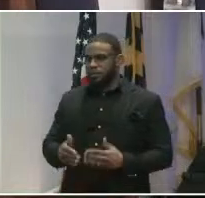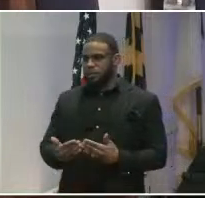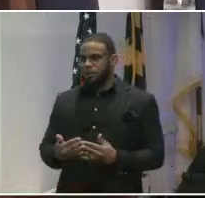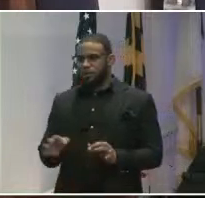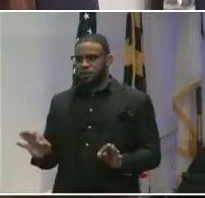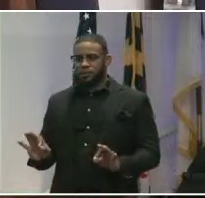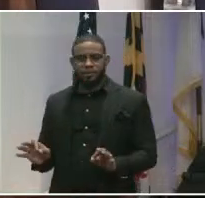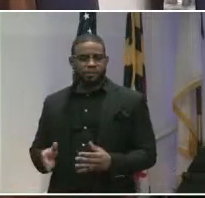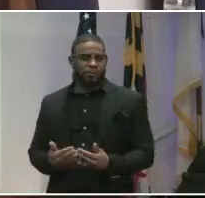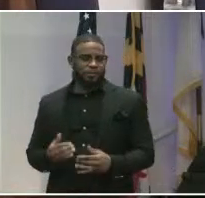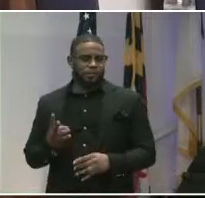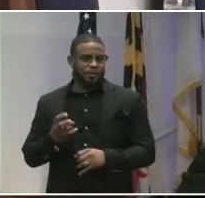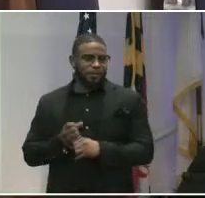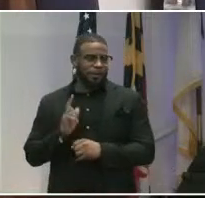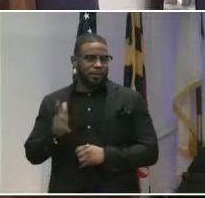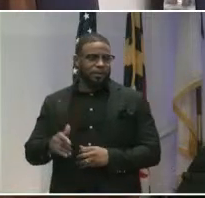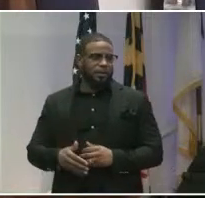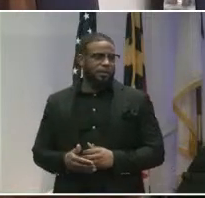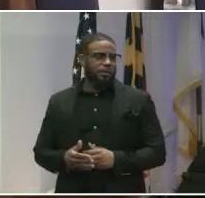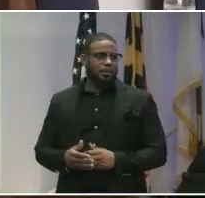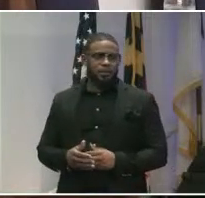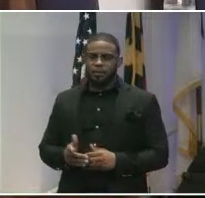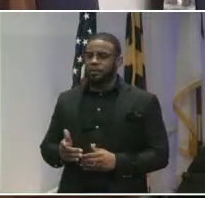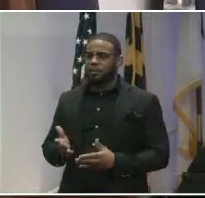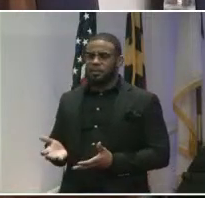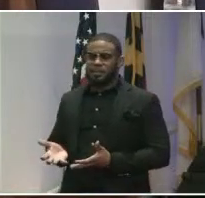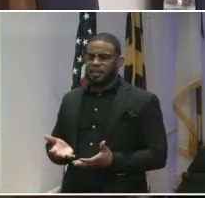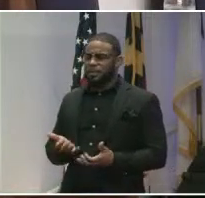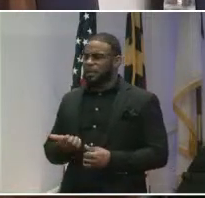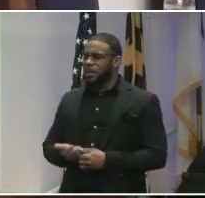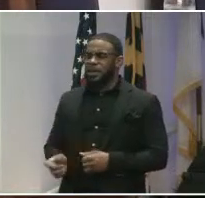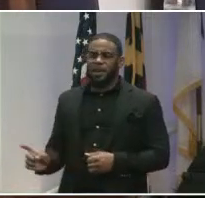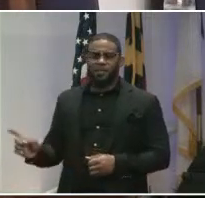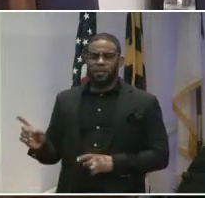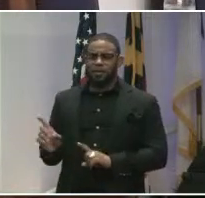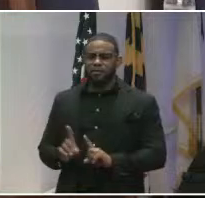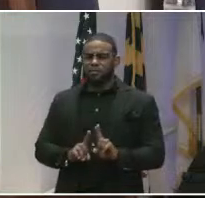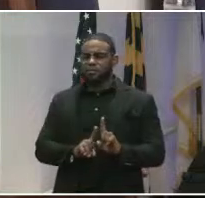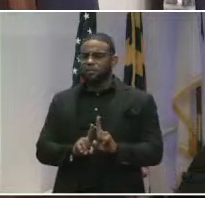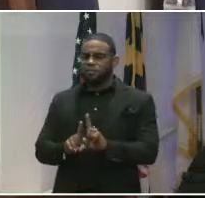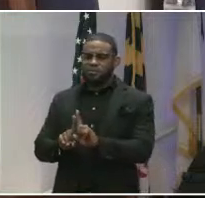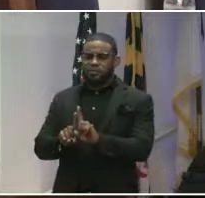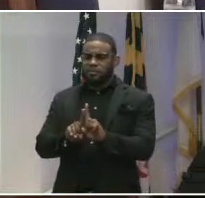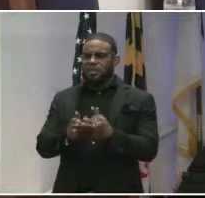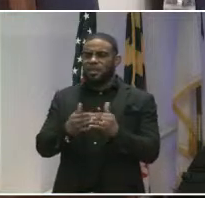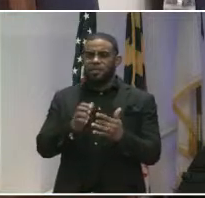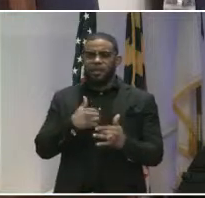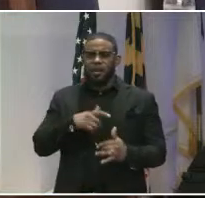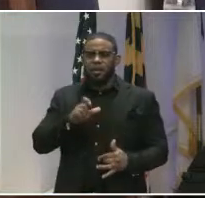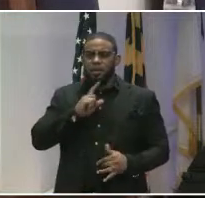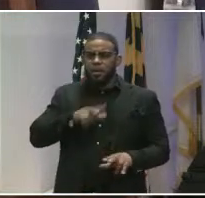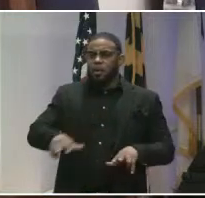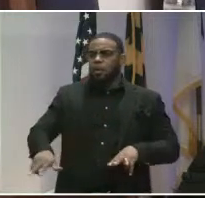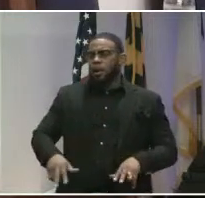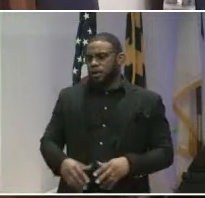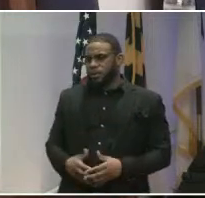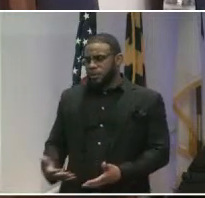Amen. 7 years later. She carried me everywhere. Even when I was supposed to be